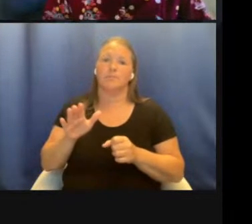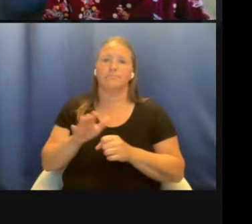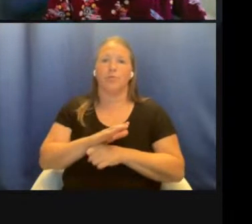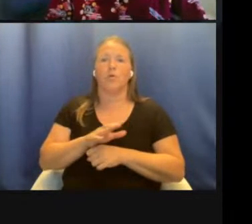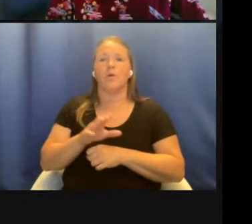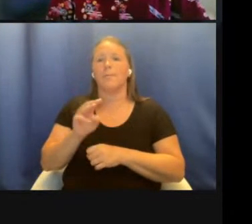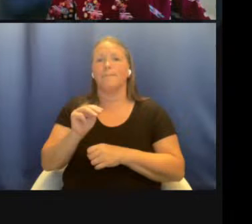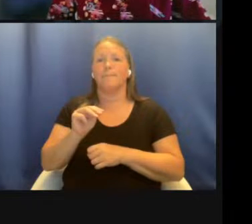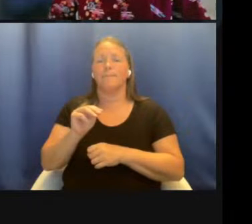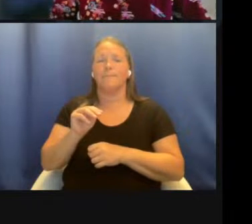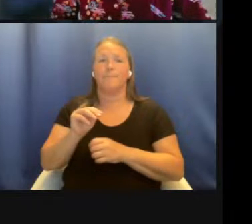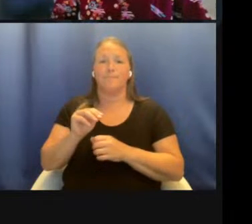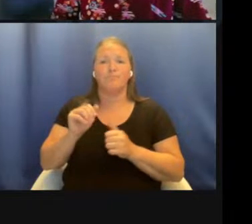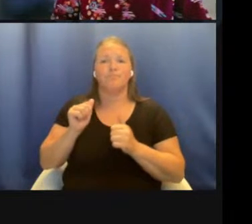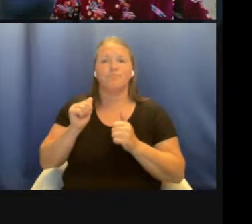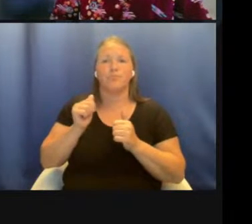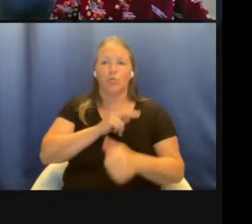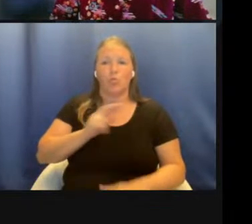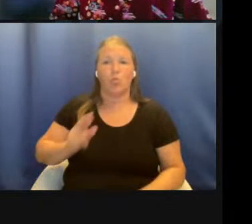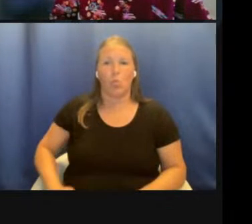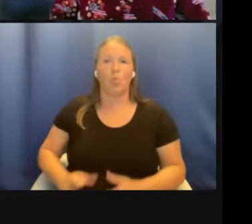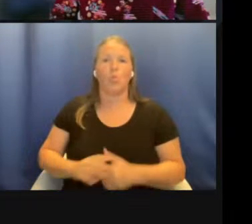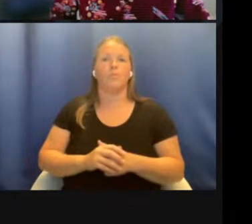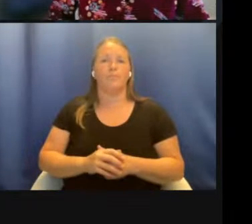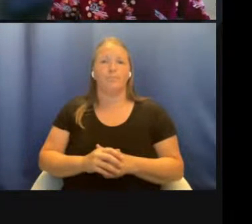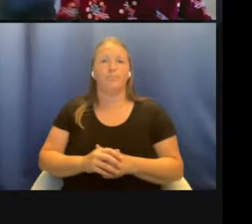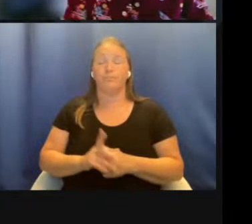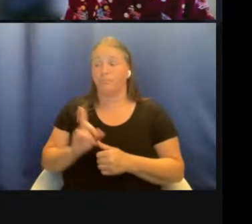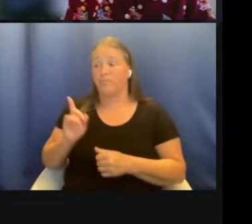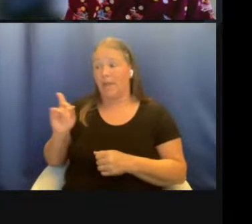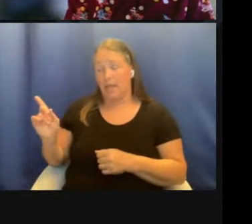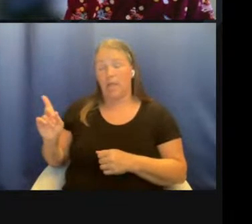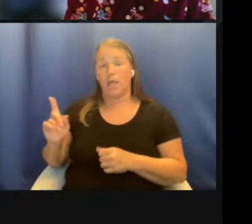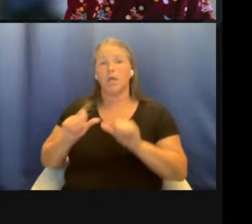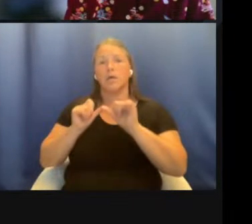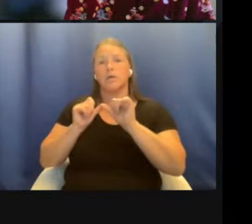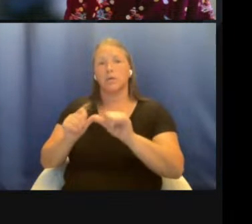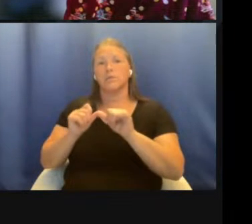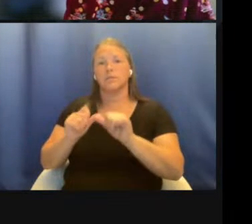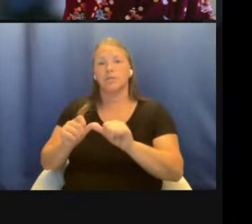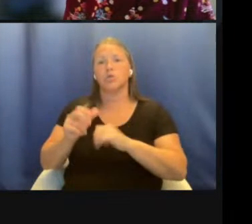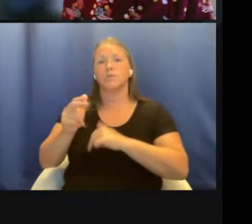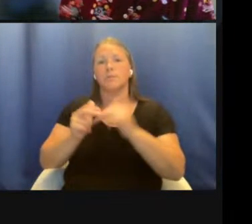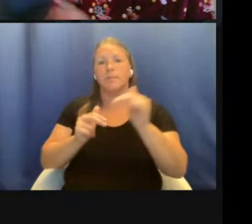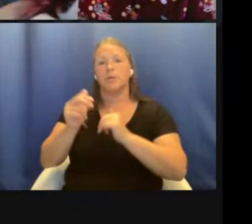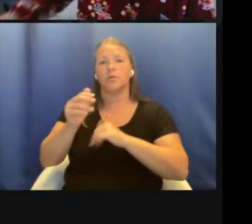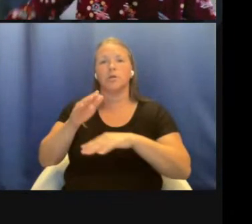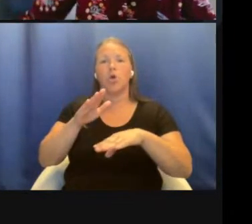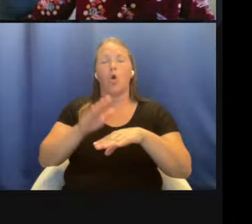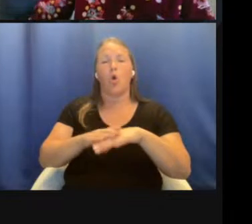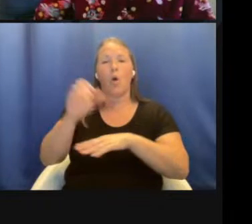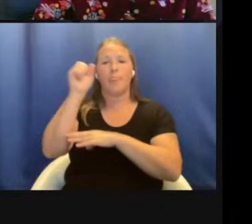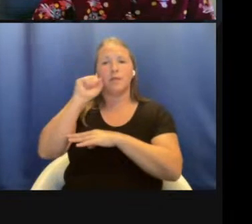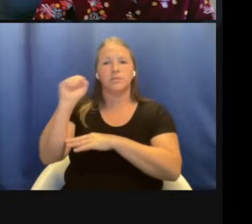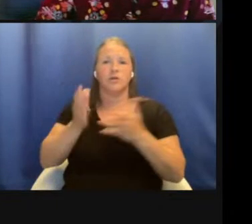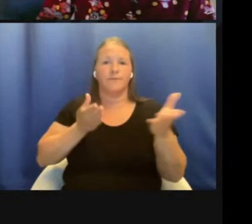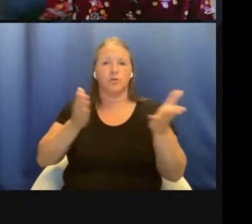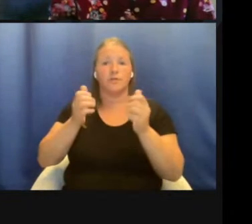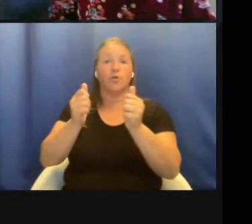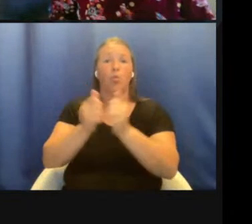though, continues the Kirk tradition. He builds on the silver service with the crown.